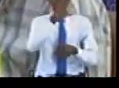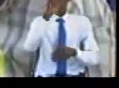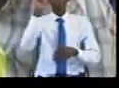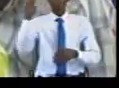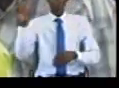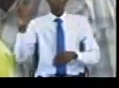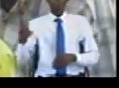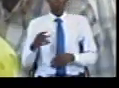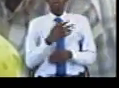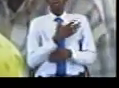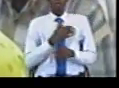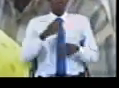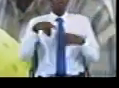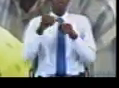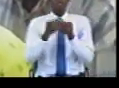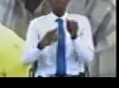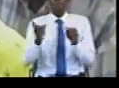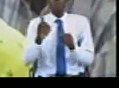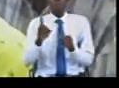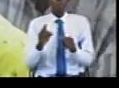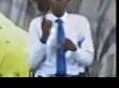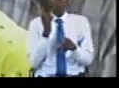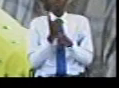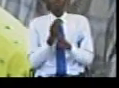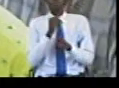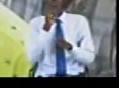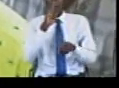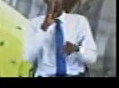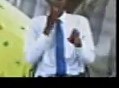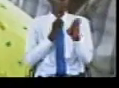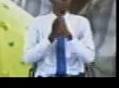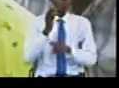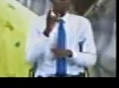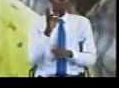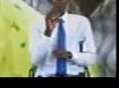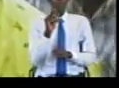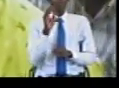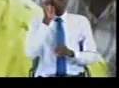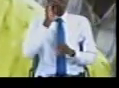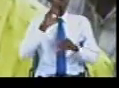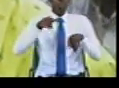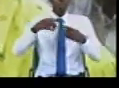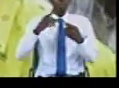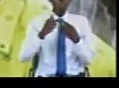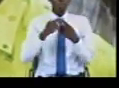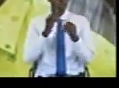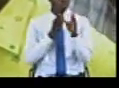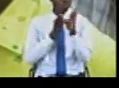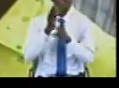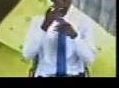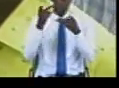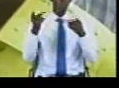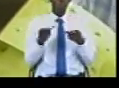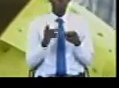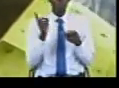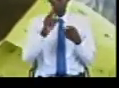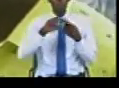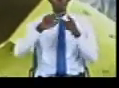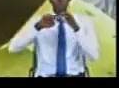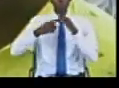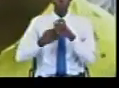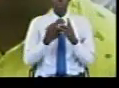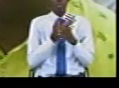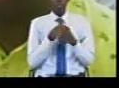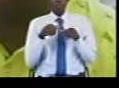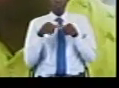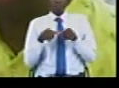going about and beating about the bush. Exactly the place he ought to begin. He knew where to begin and he stayed there.